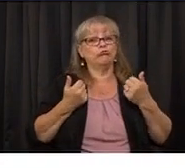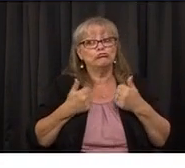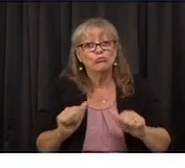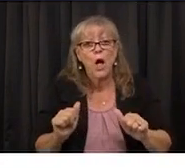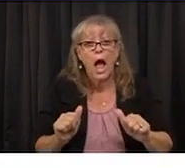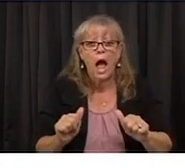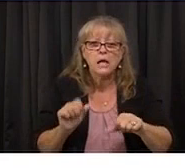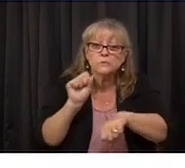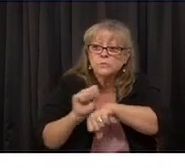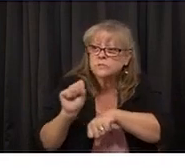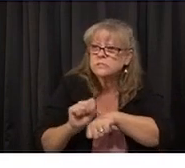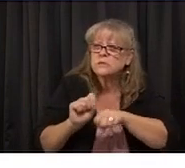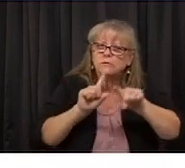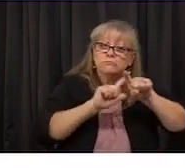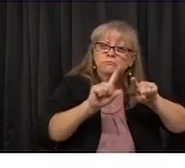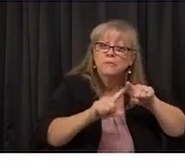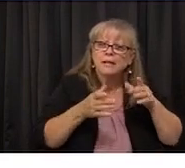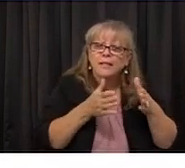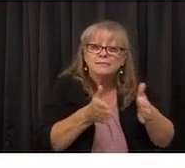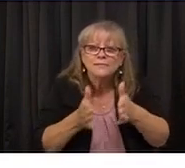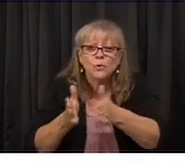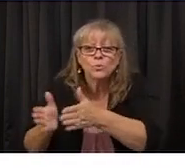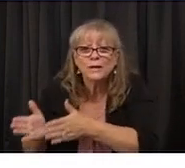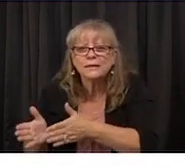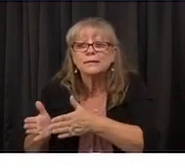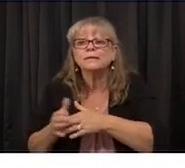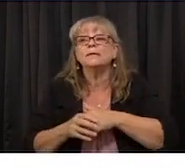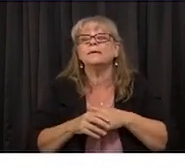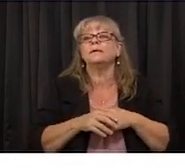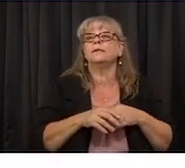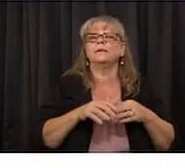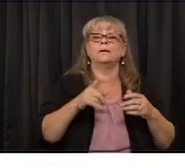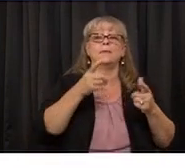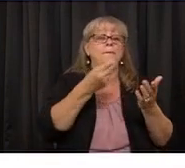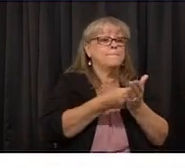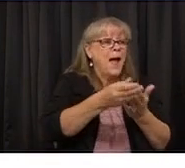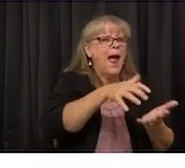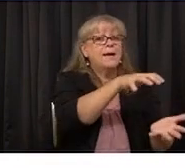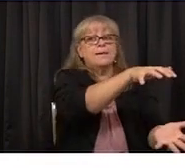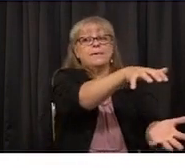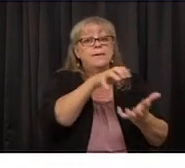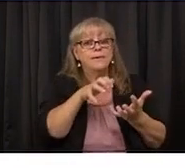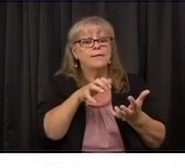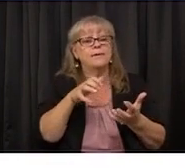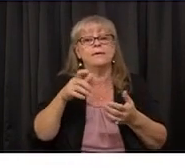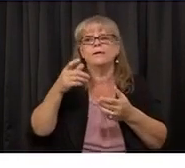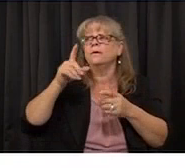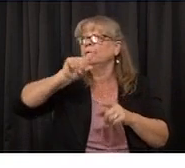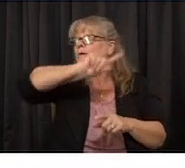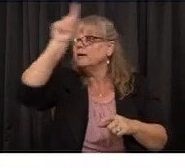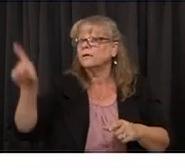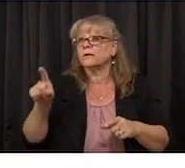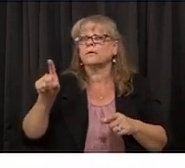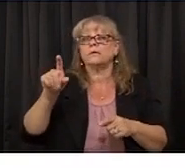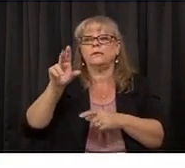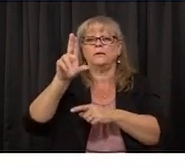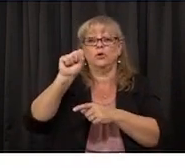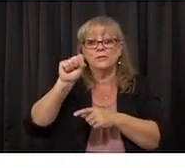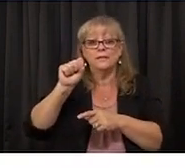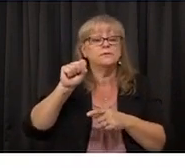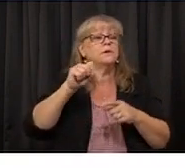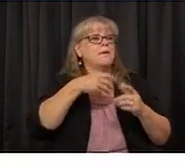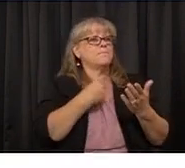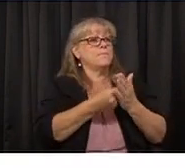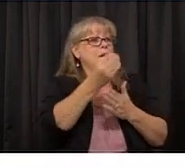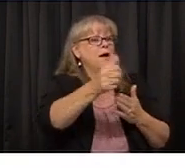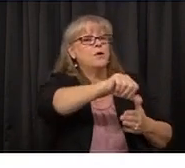delays from customs service to supplies being bought by others who outbid us. But we value that diversity in the